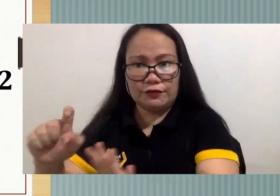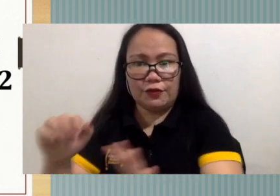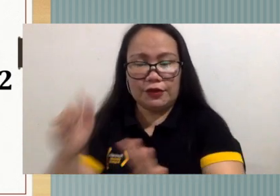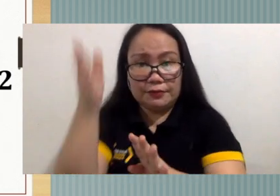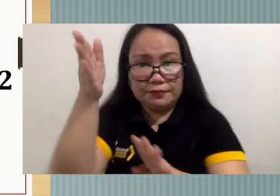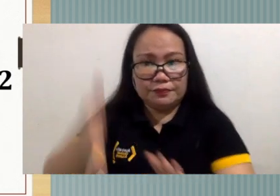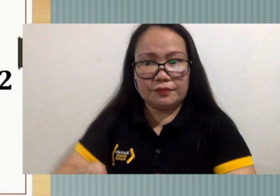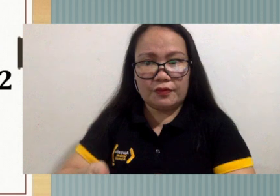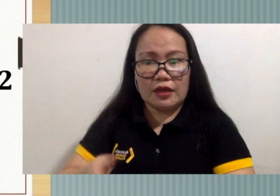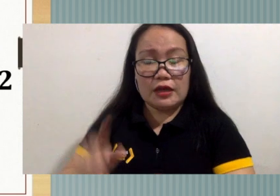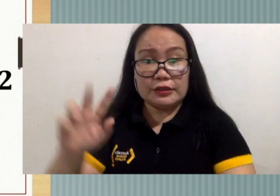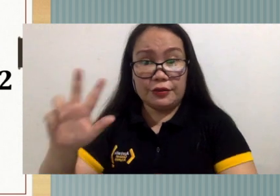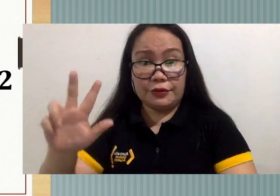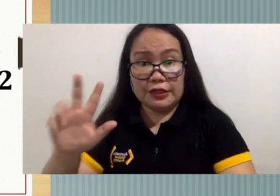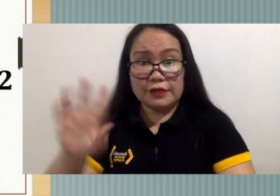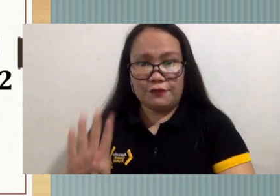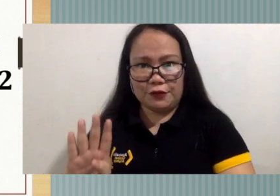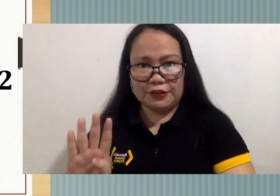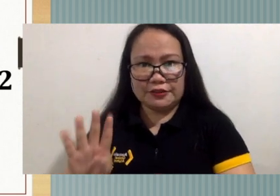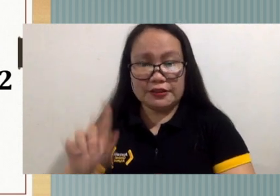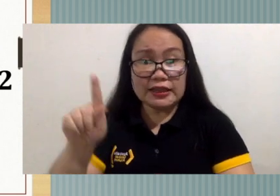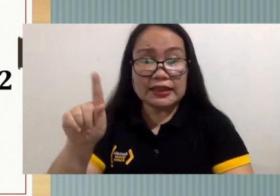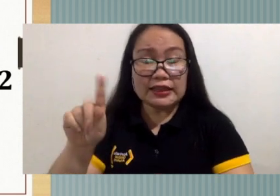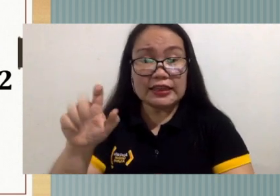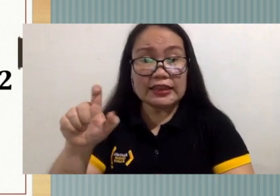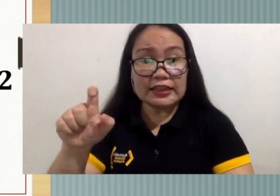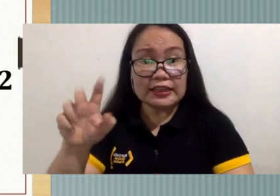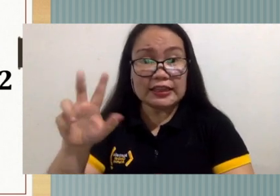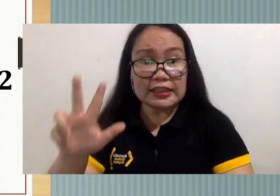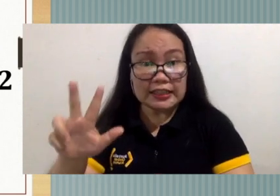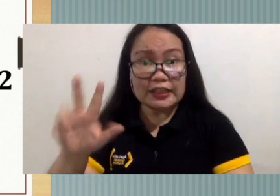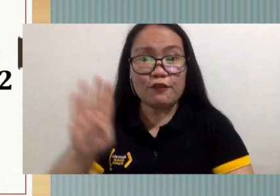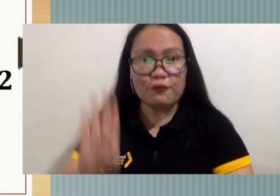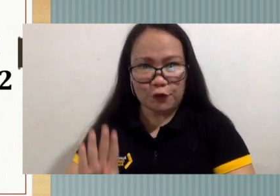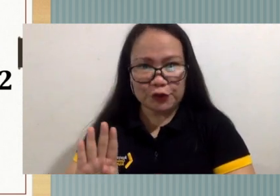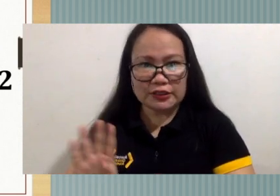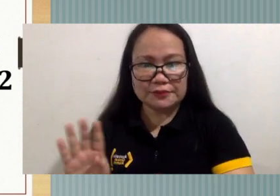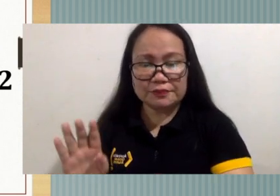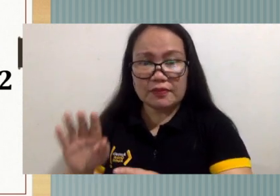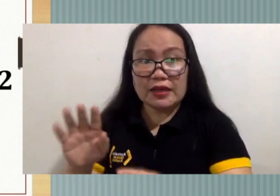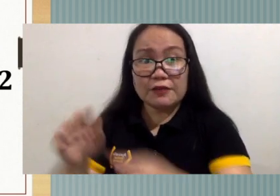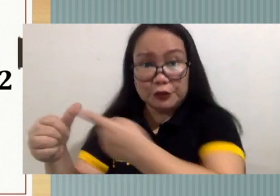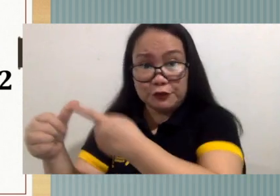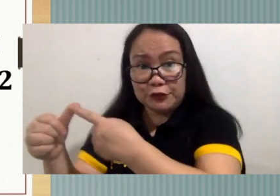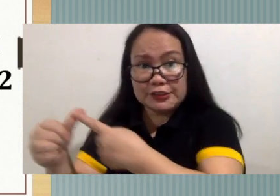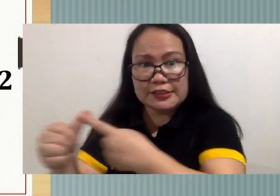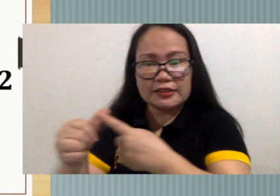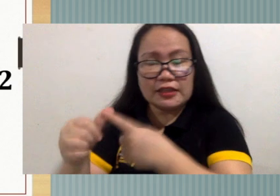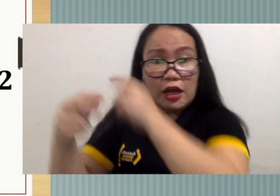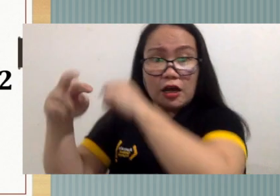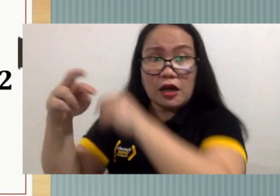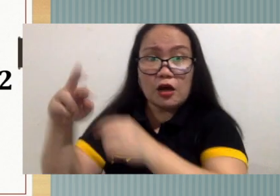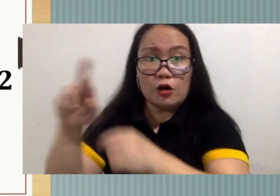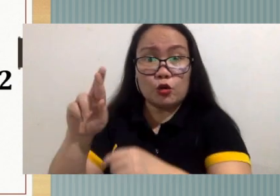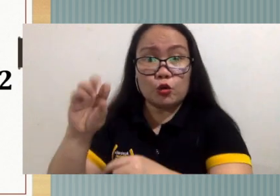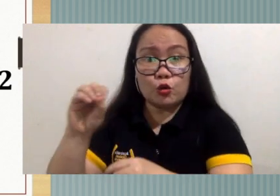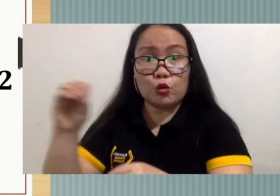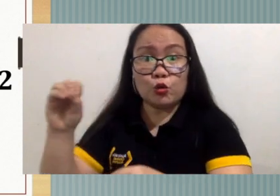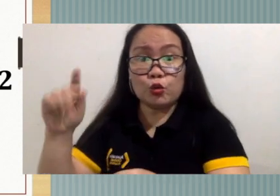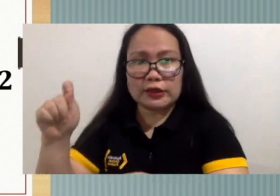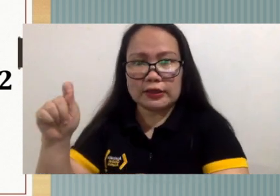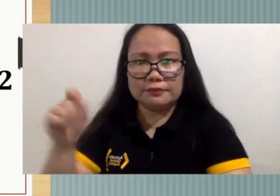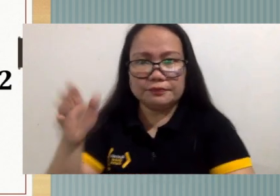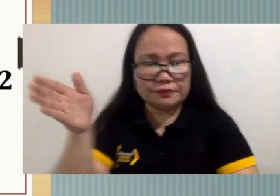And then, we will have 3/4. And then, for our second equation, we have